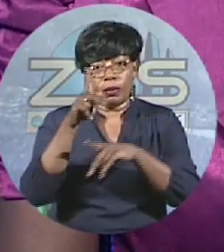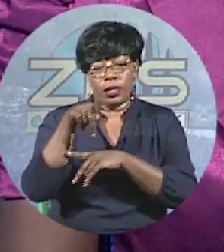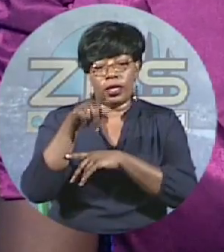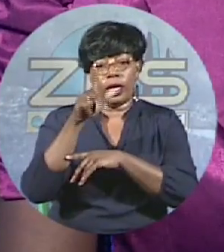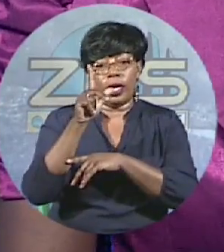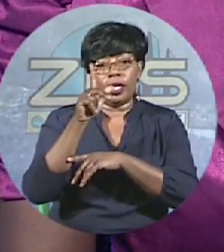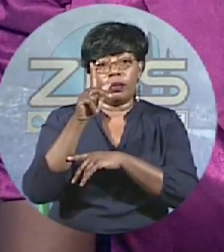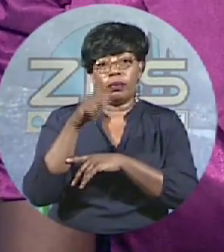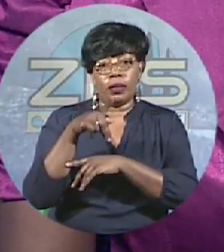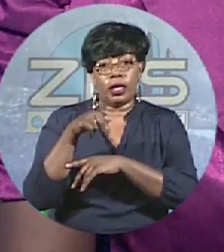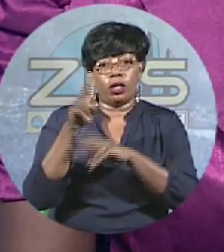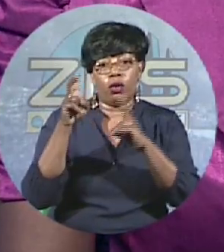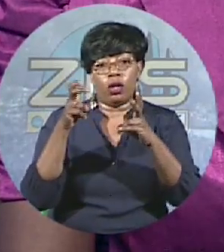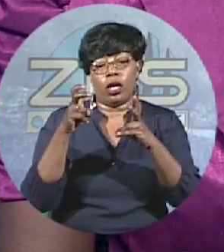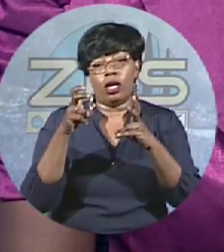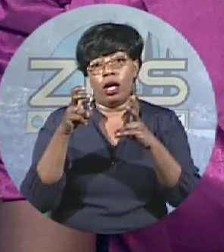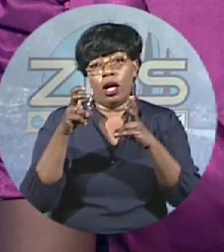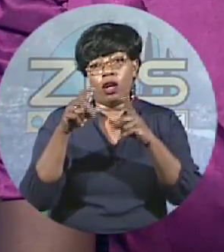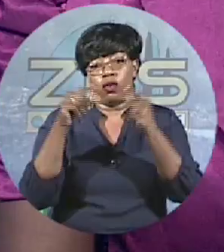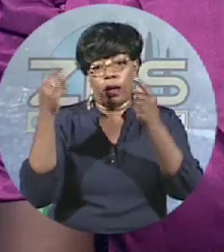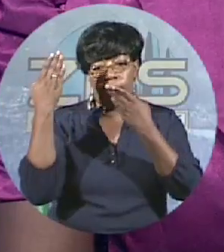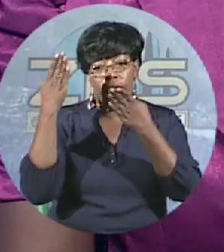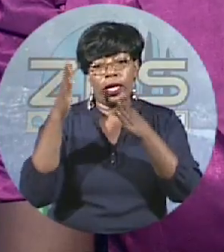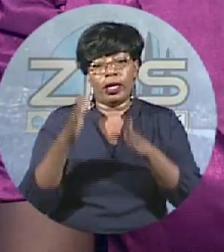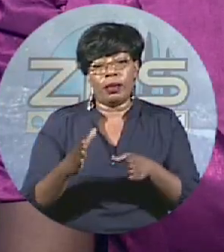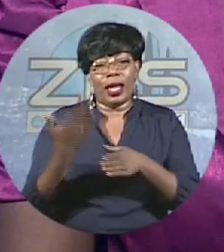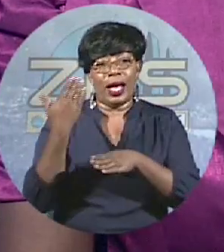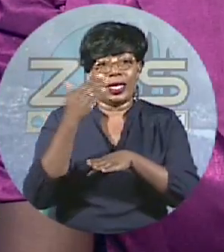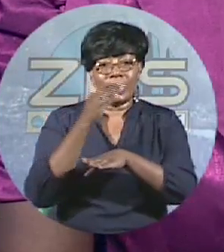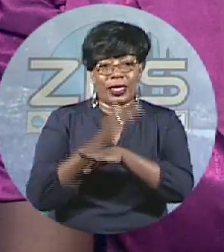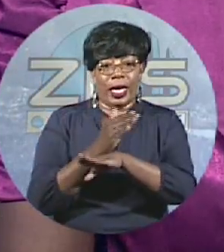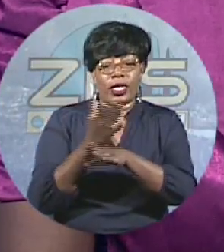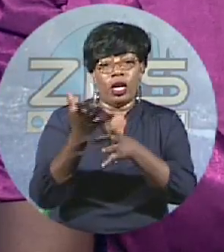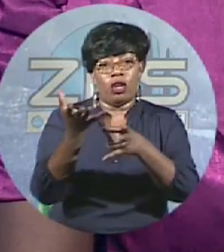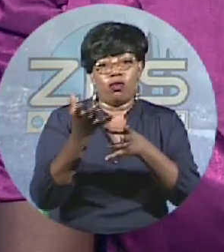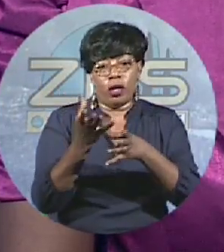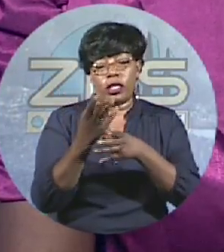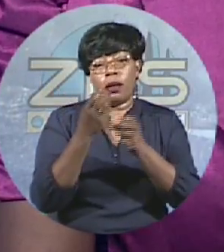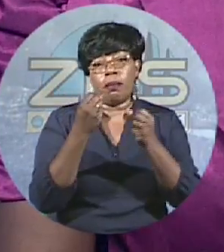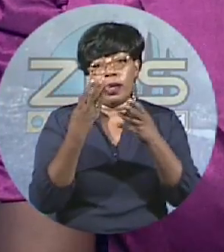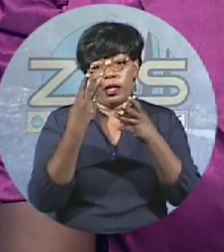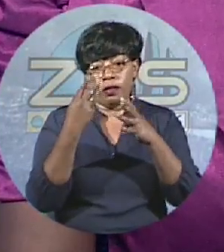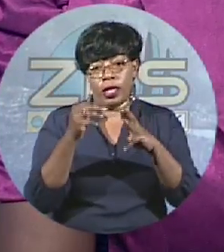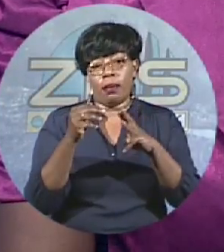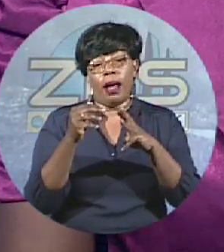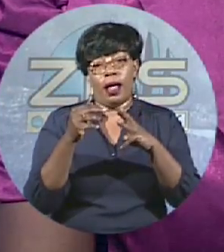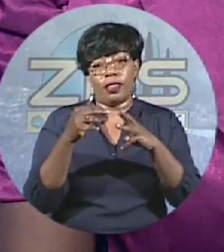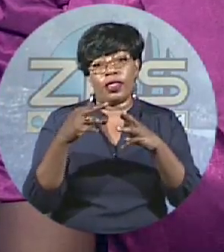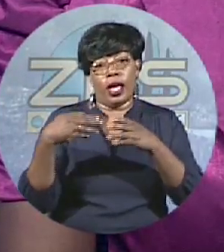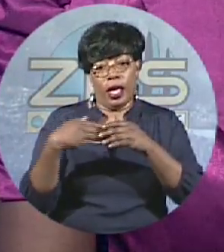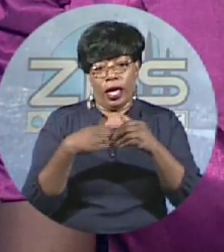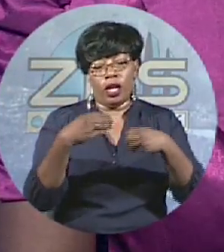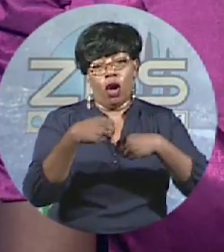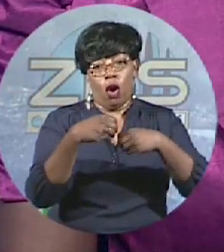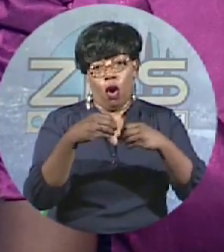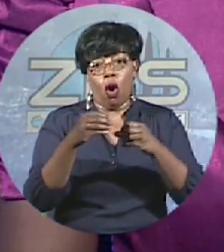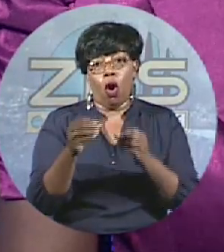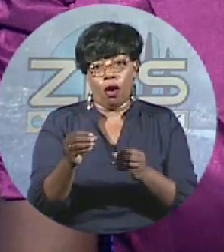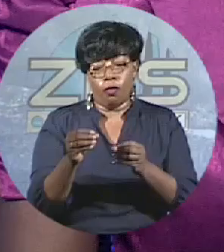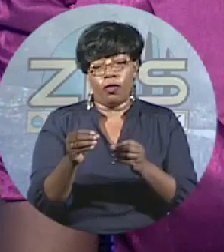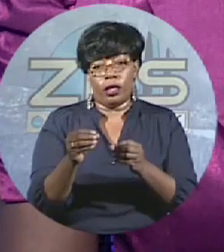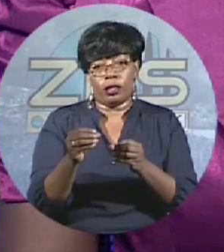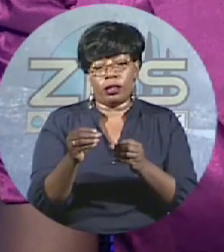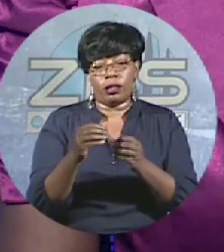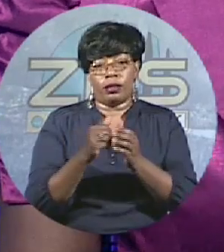Liberal Party courted Grand Bahamians last night, drawing hundreds of them to the party headquarters following an hour-long motorcade.